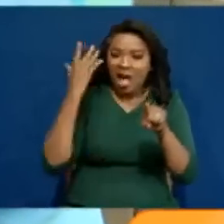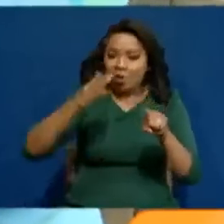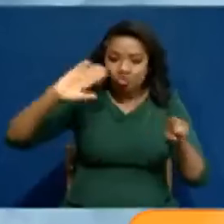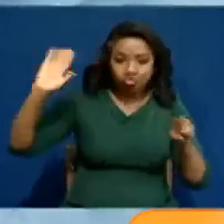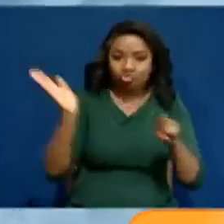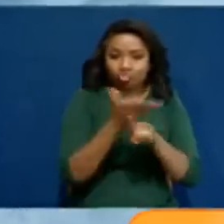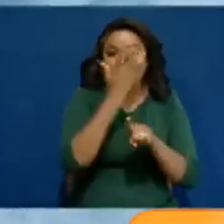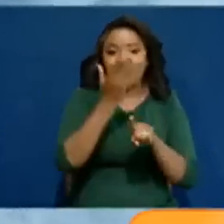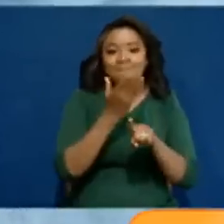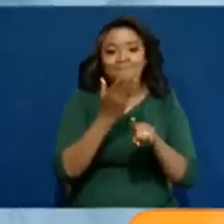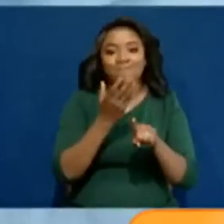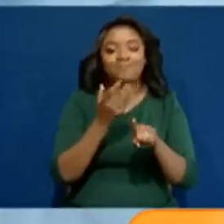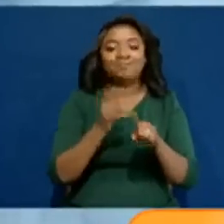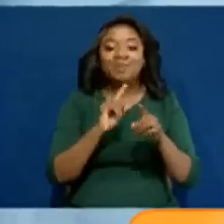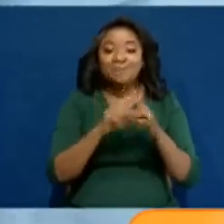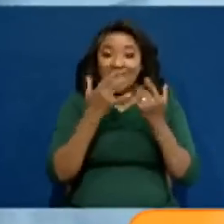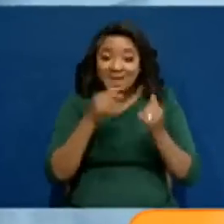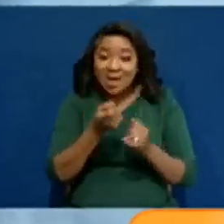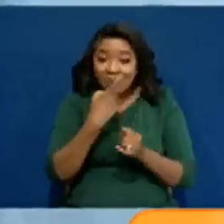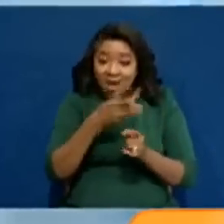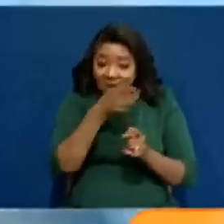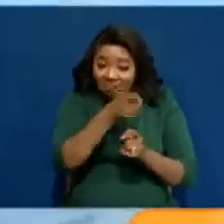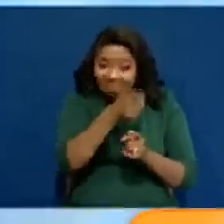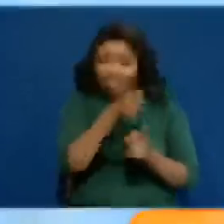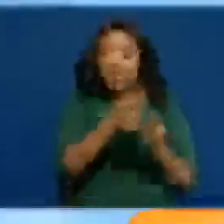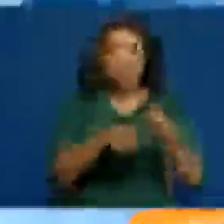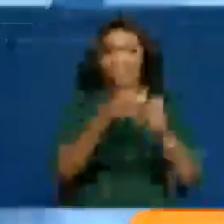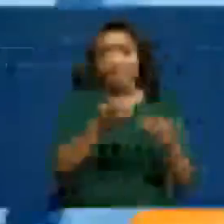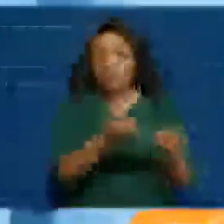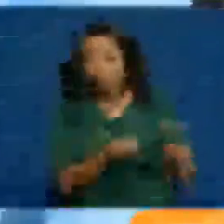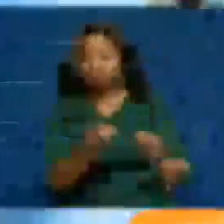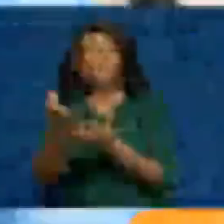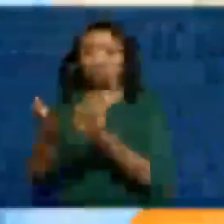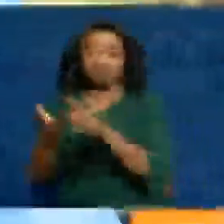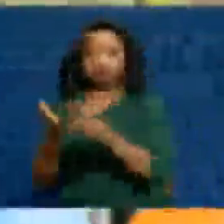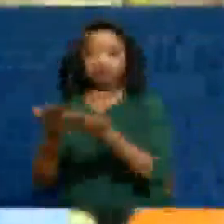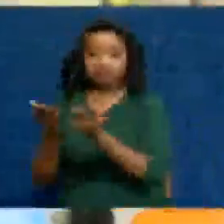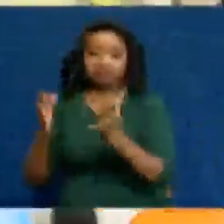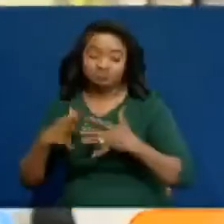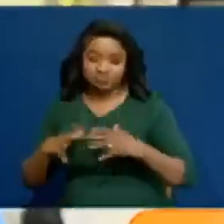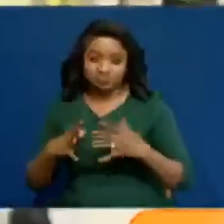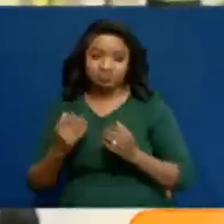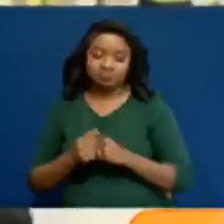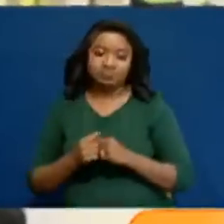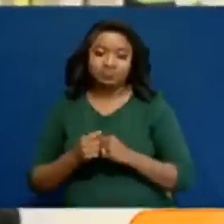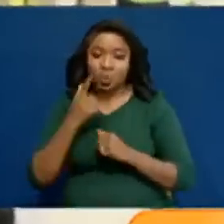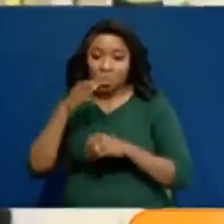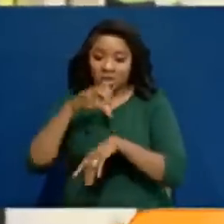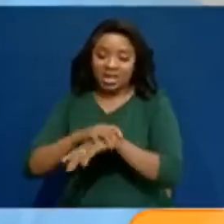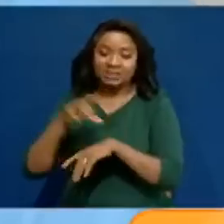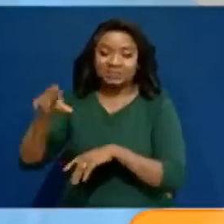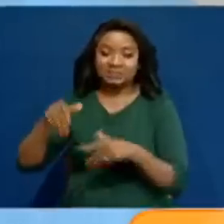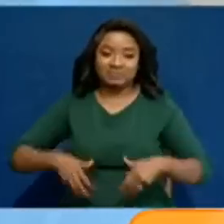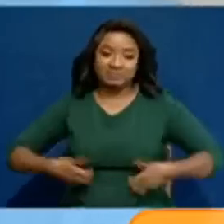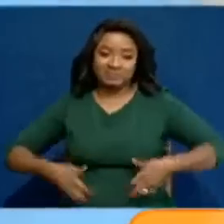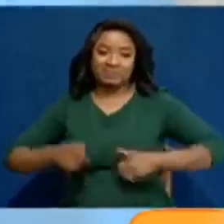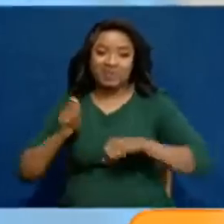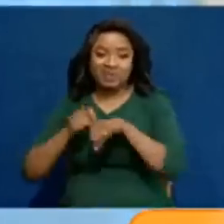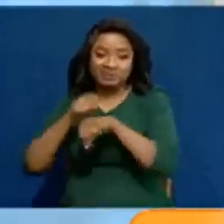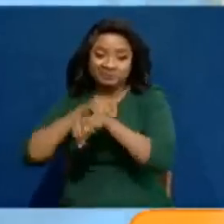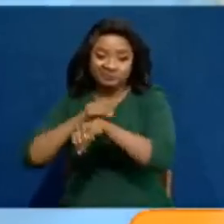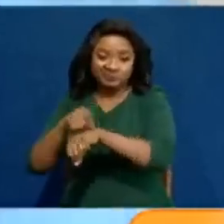antivirals. Dr. Hamadi says there is no specific medication or vaccine for Mpox at the moment, adding that the declaration